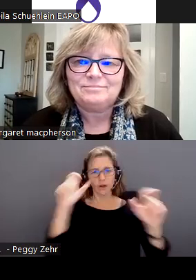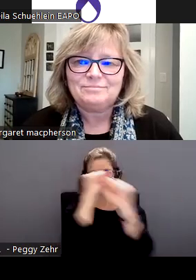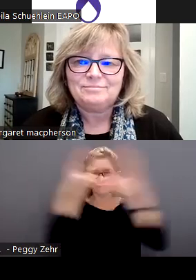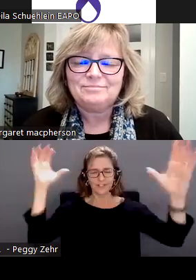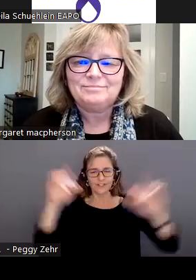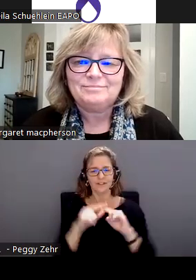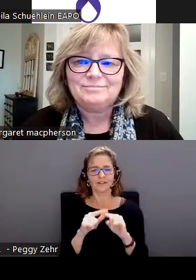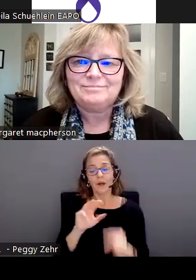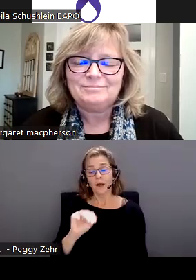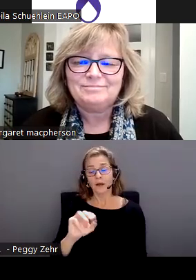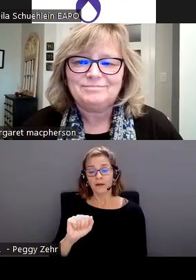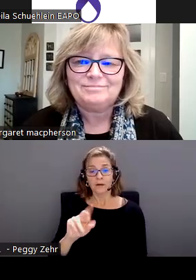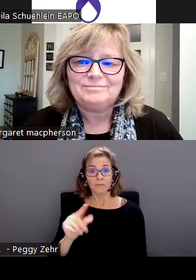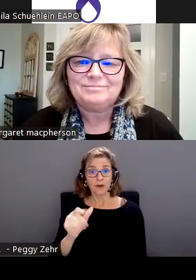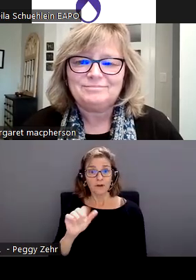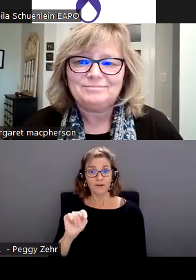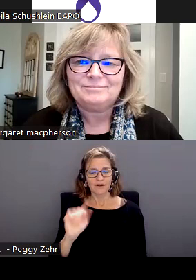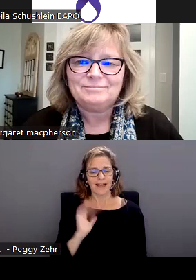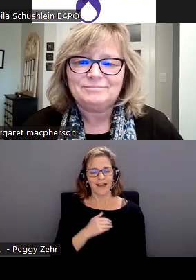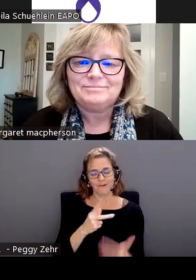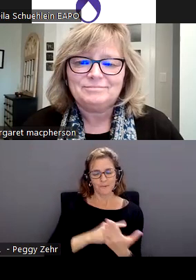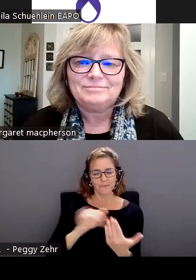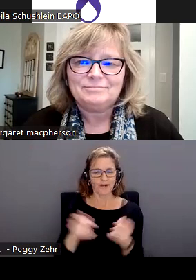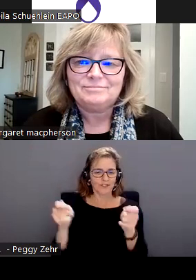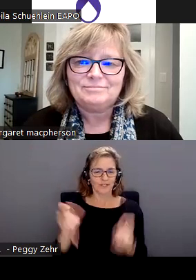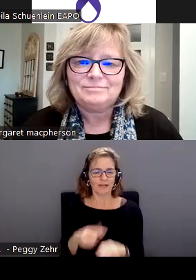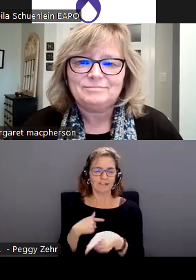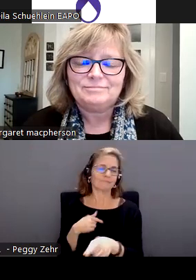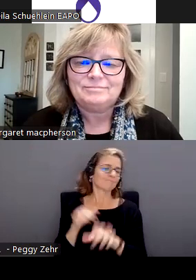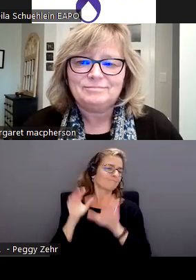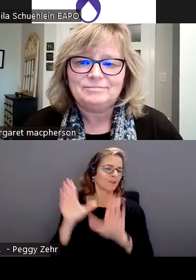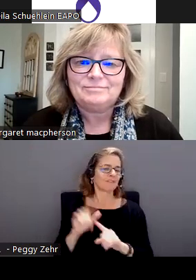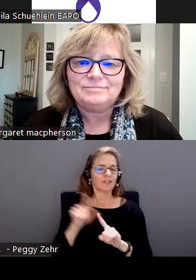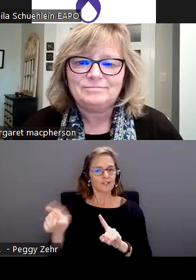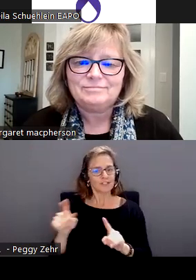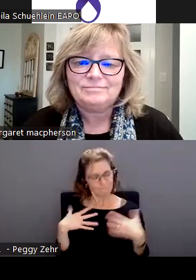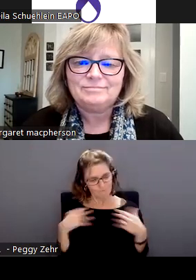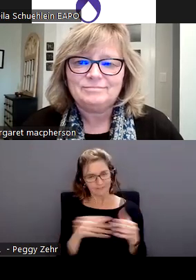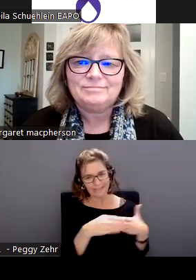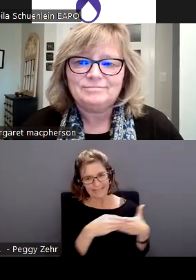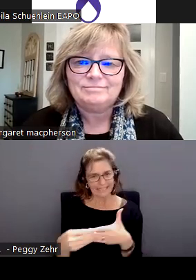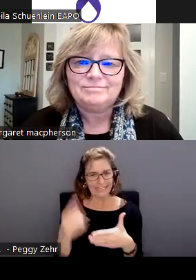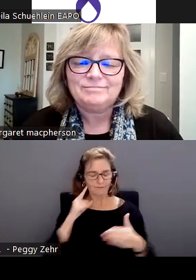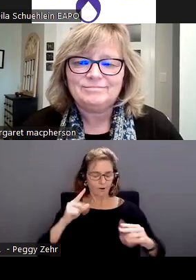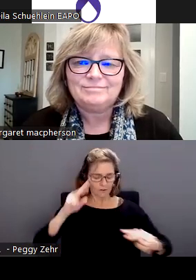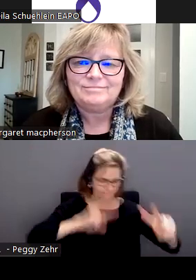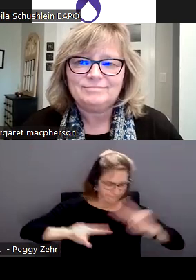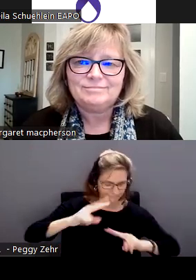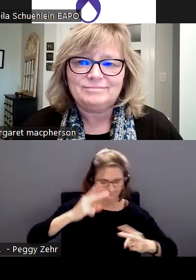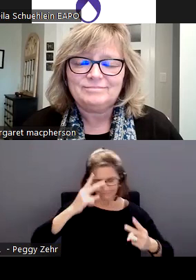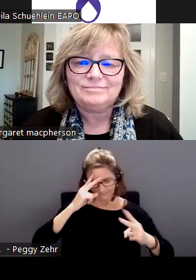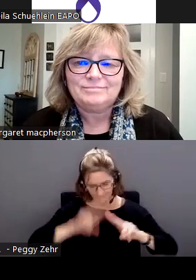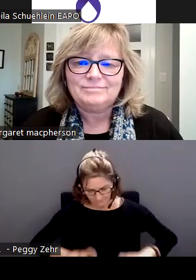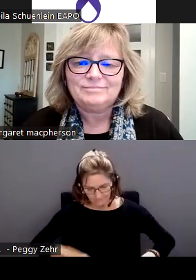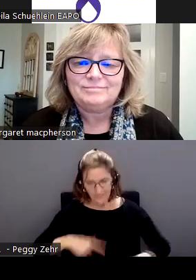extraordinaire, and she's been bravely leading us on in reflection and soon to be action. And she can tell